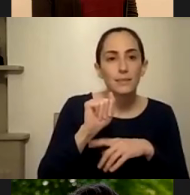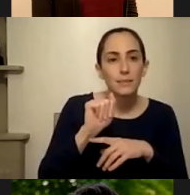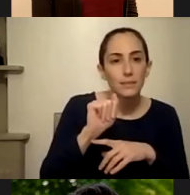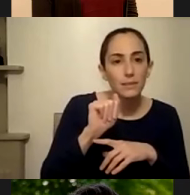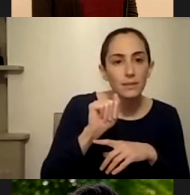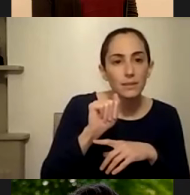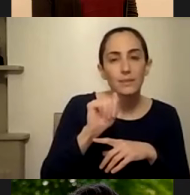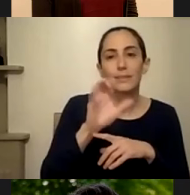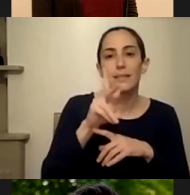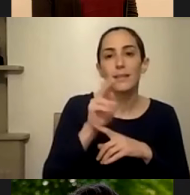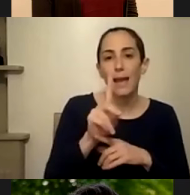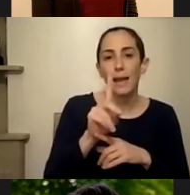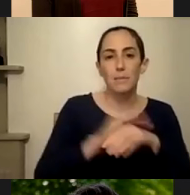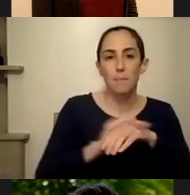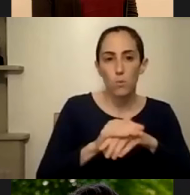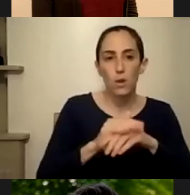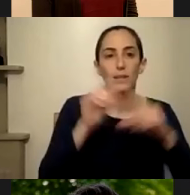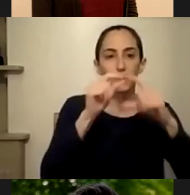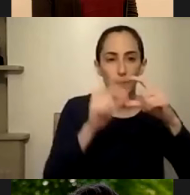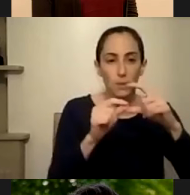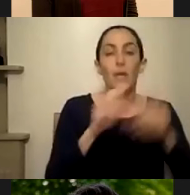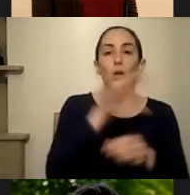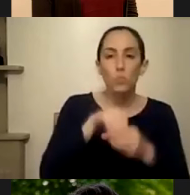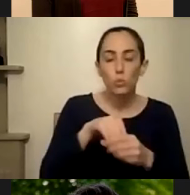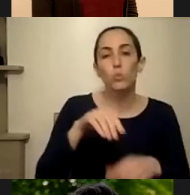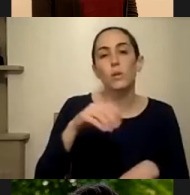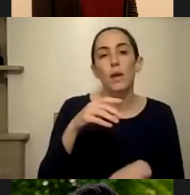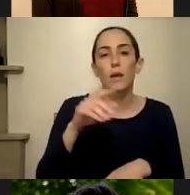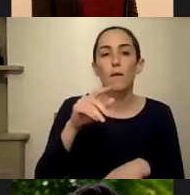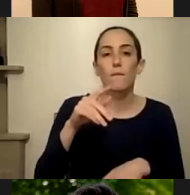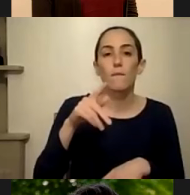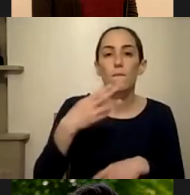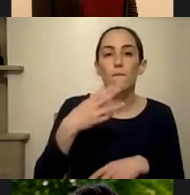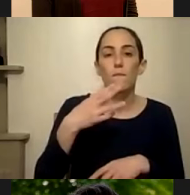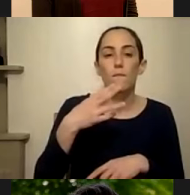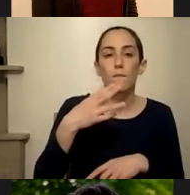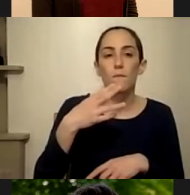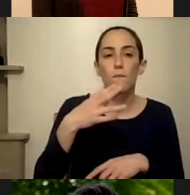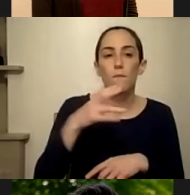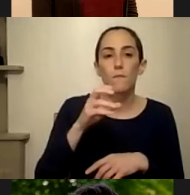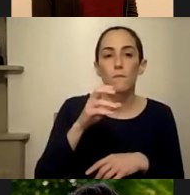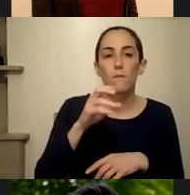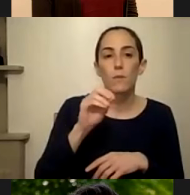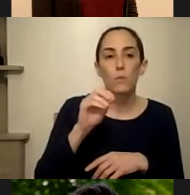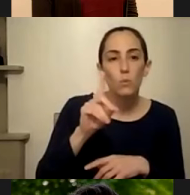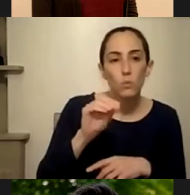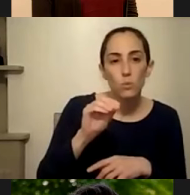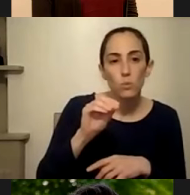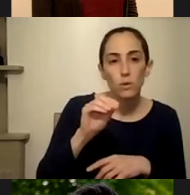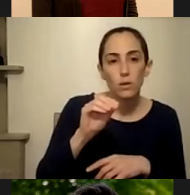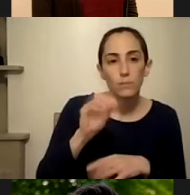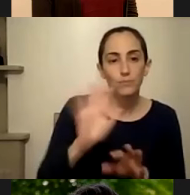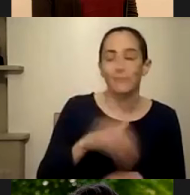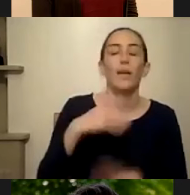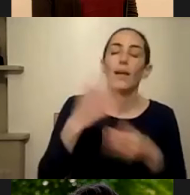as rhodopsin and other proteins. Those proteins and the rhodopsin are very important.